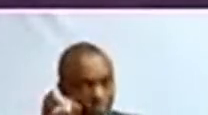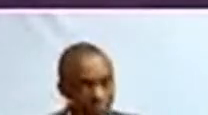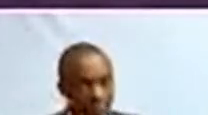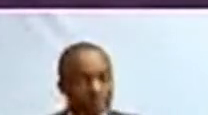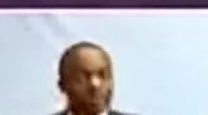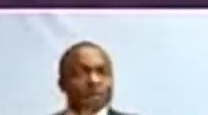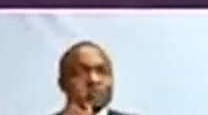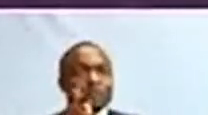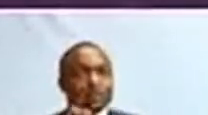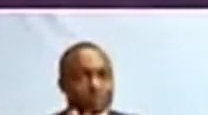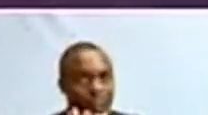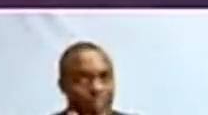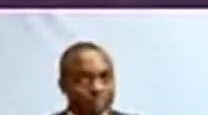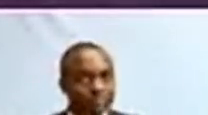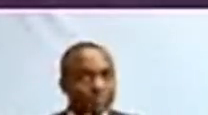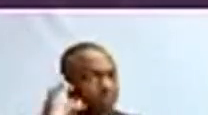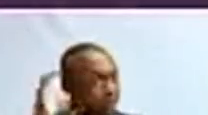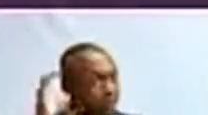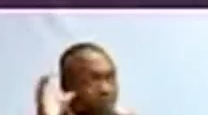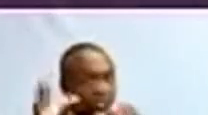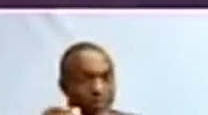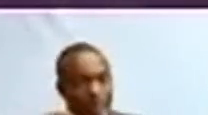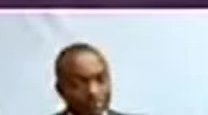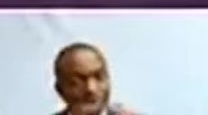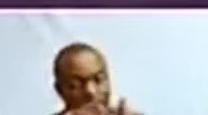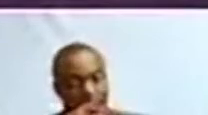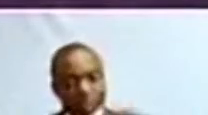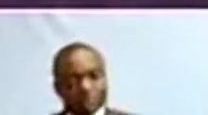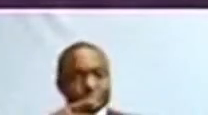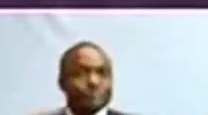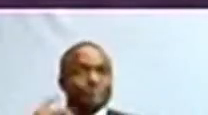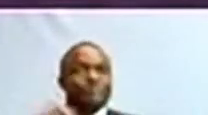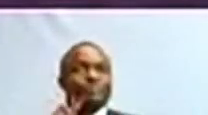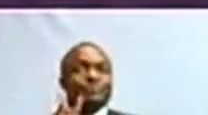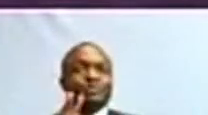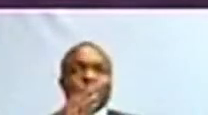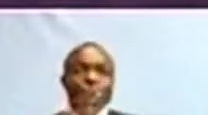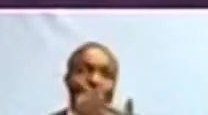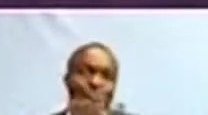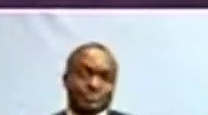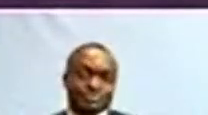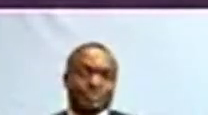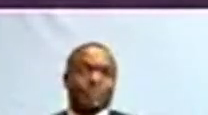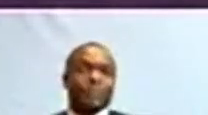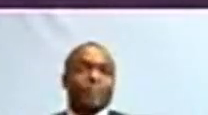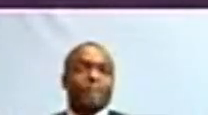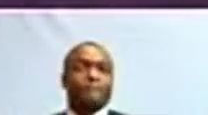from Chama Town Council. So keep watching Parliament Television. Good morning.